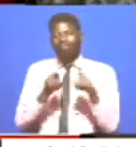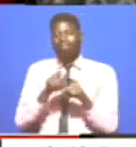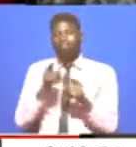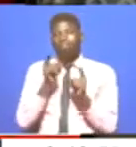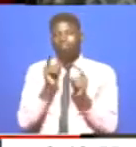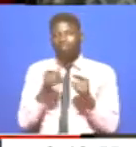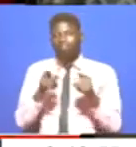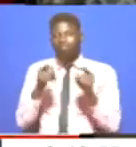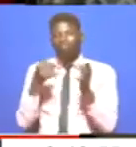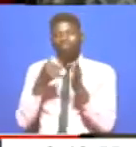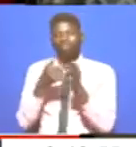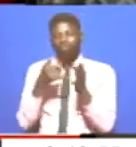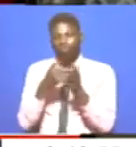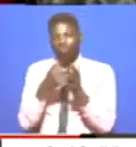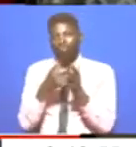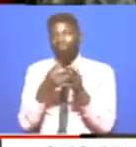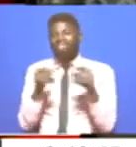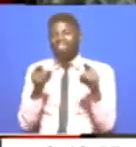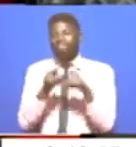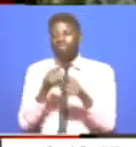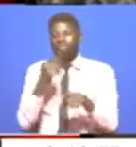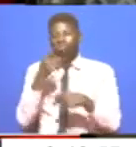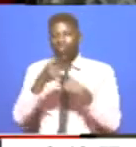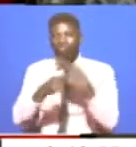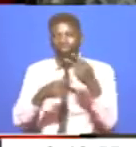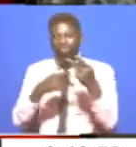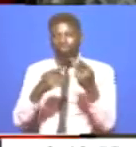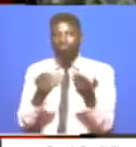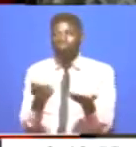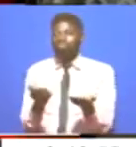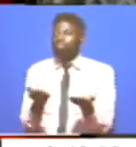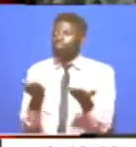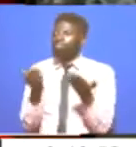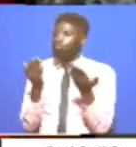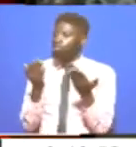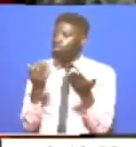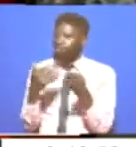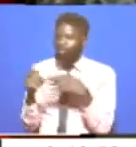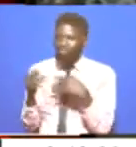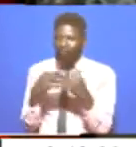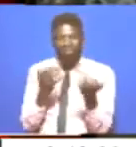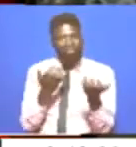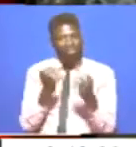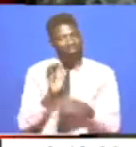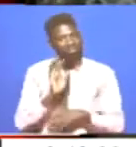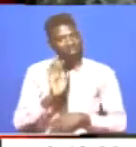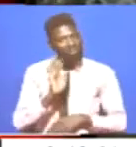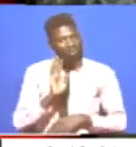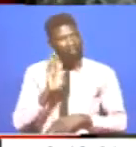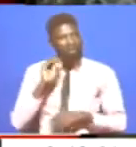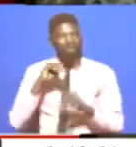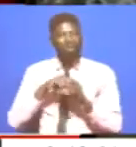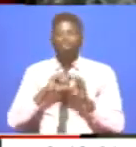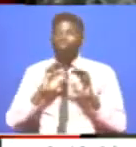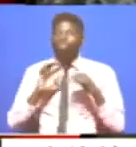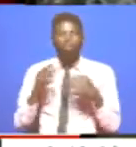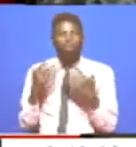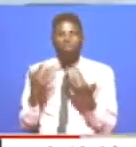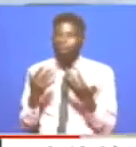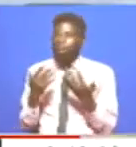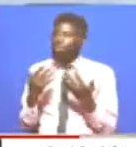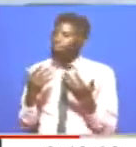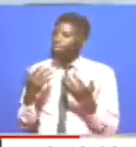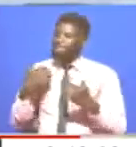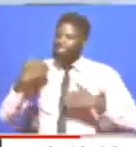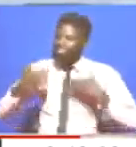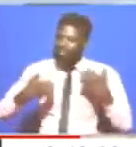this ecosystem. They are part of being able to improve, whether it's the business they are in, or whether it's entertainment, whatever they are